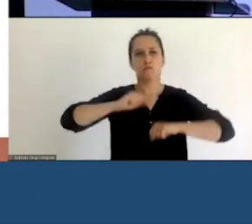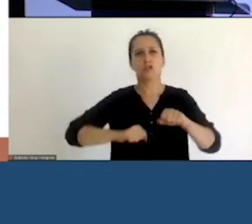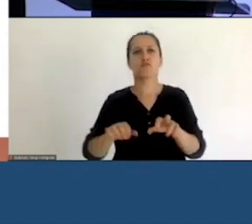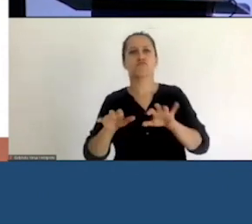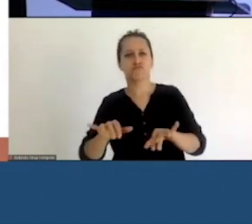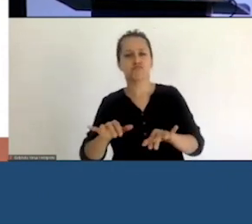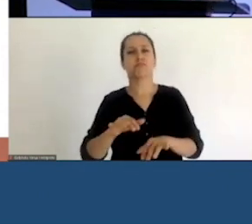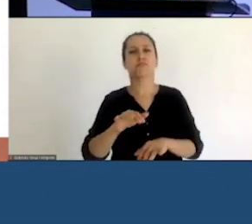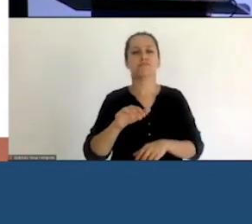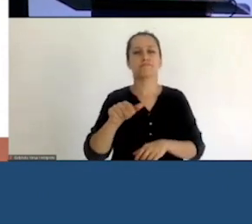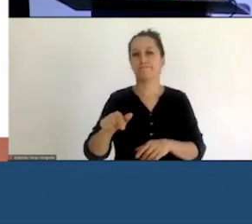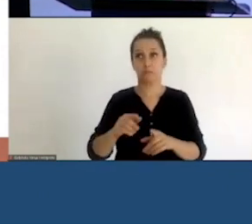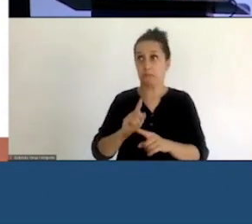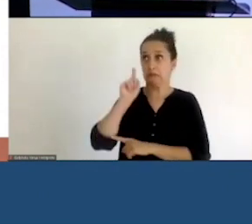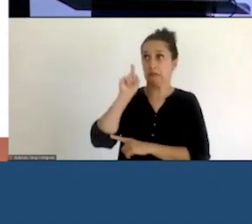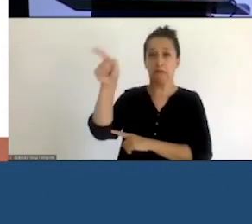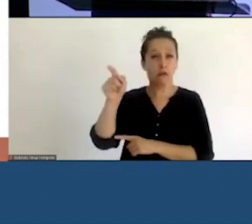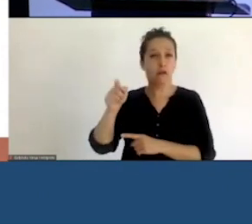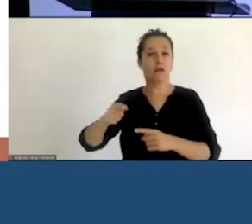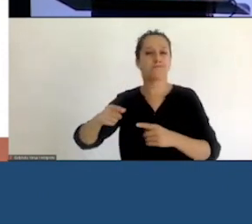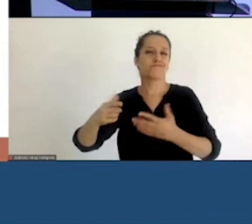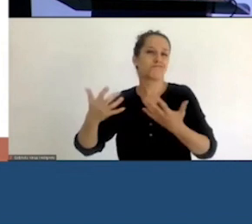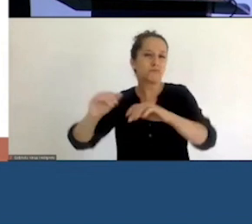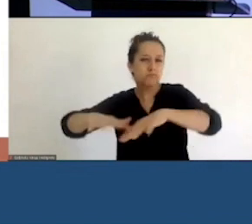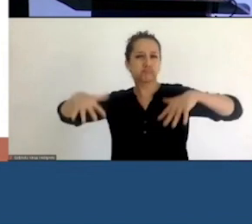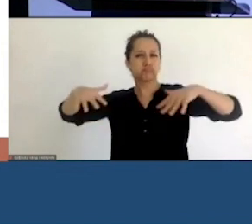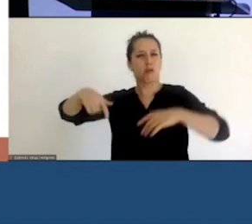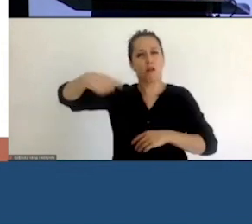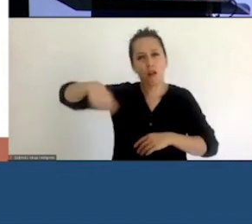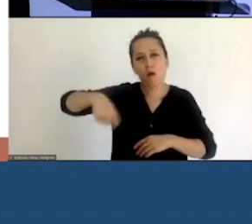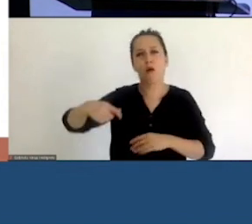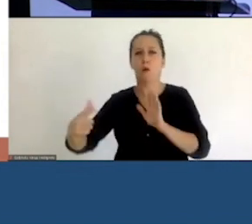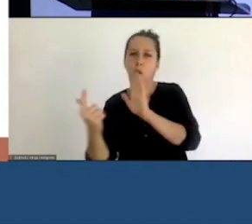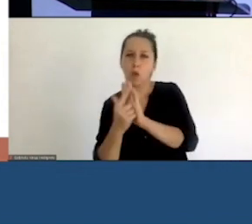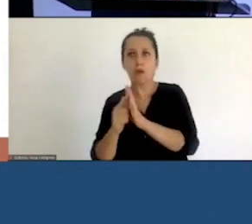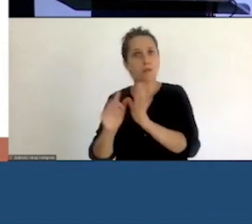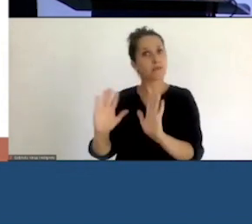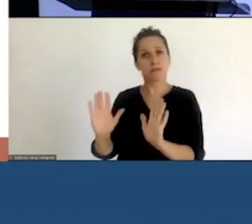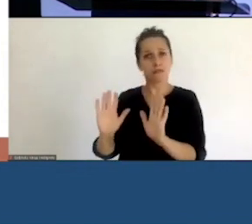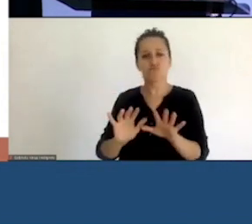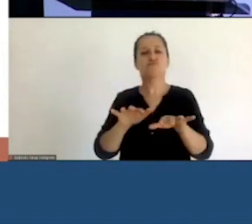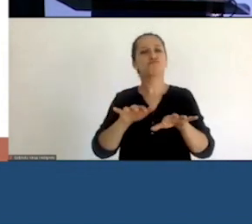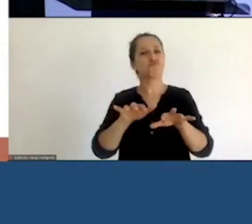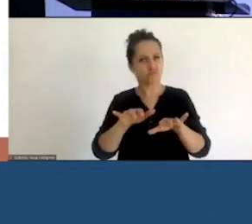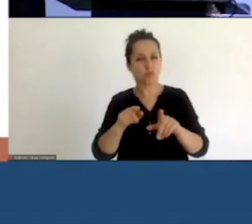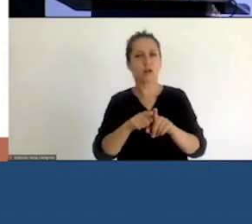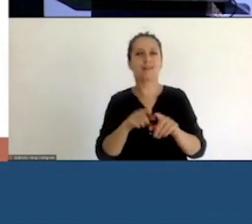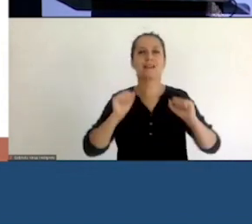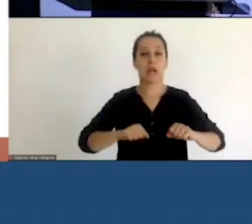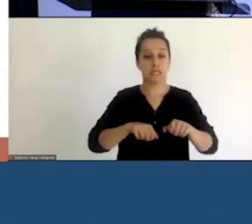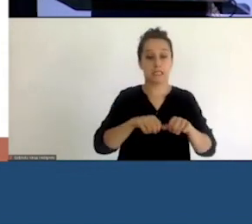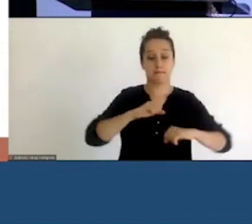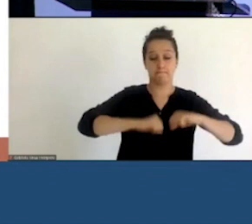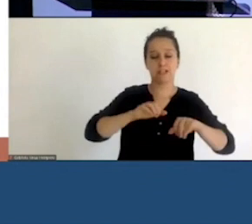GDP by 0.17% just by instating electronic invoices. It More people were being taxed.